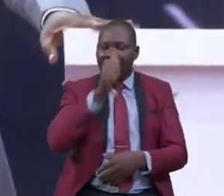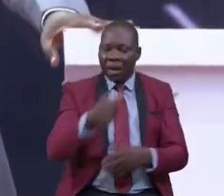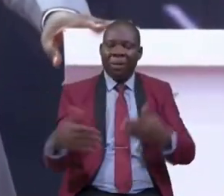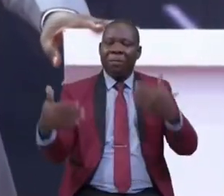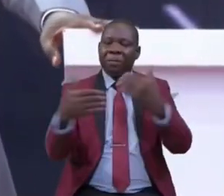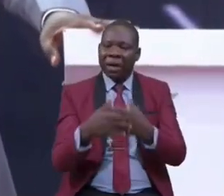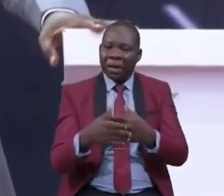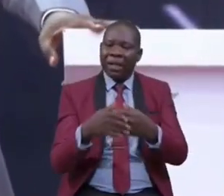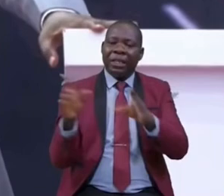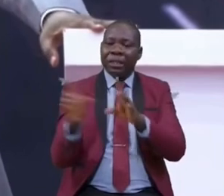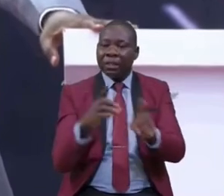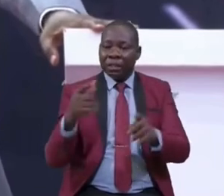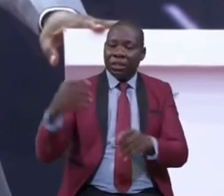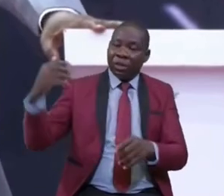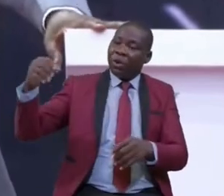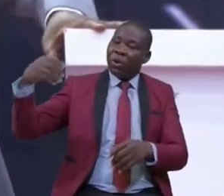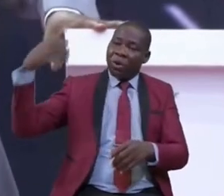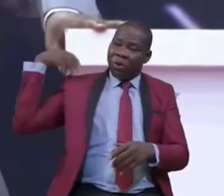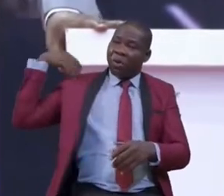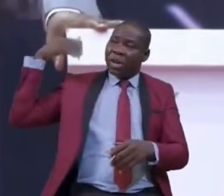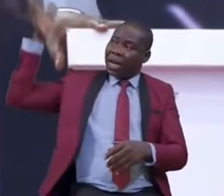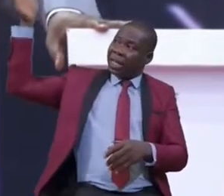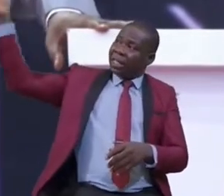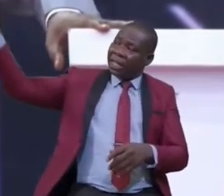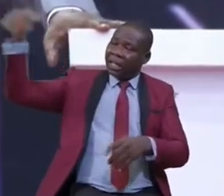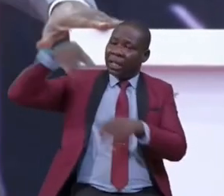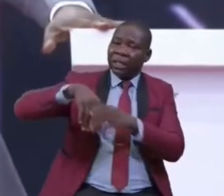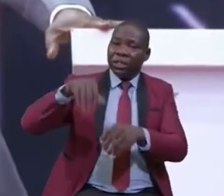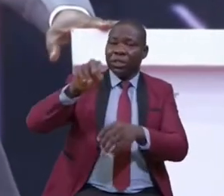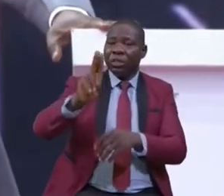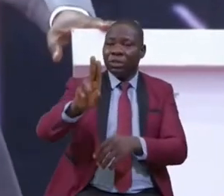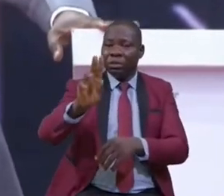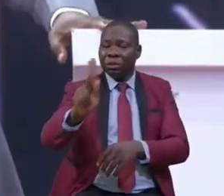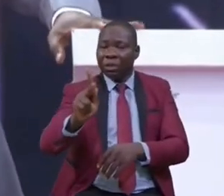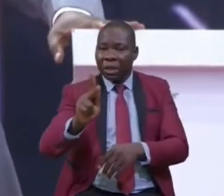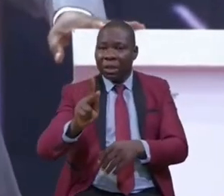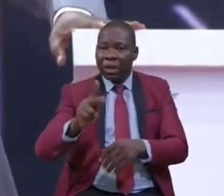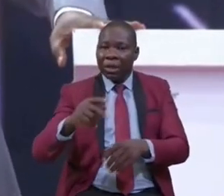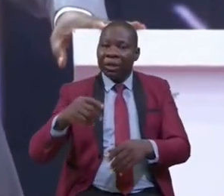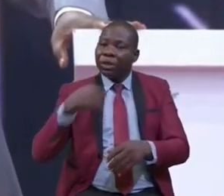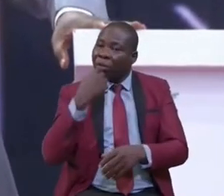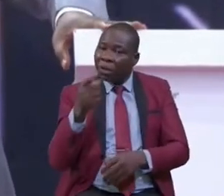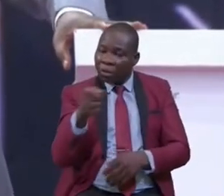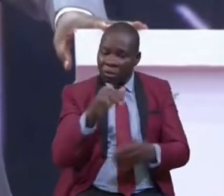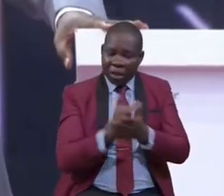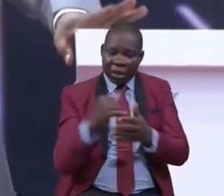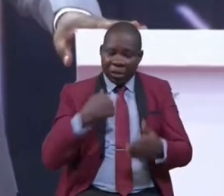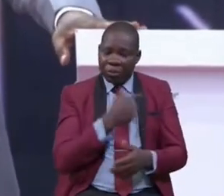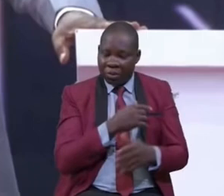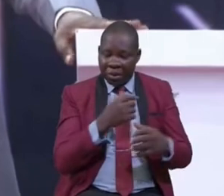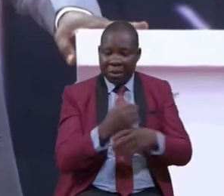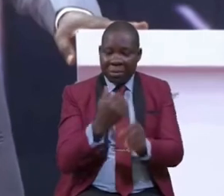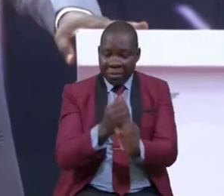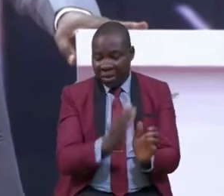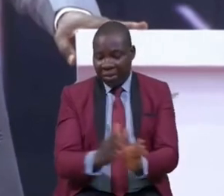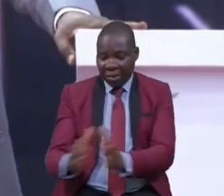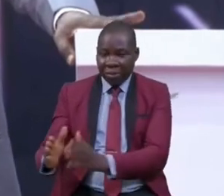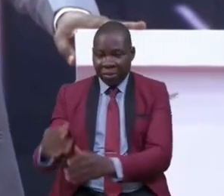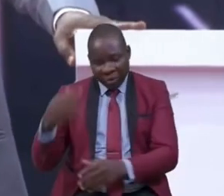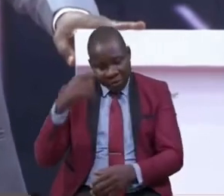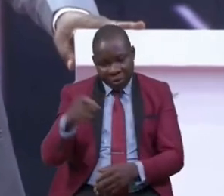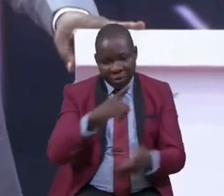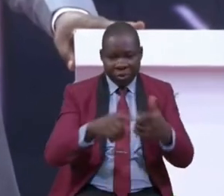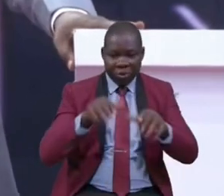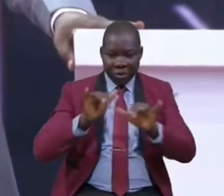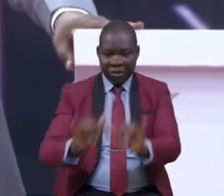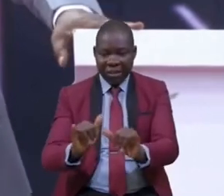we made arrangements and we paid, everything was paid for, you should stay there for the next 3 years? I